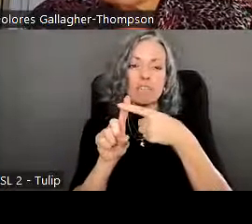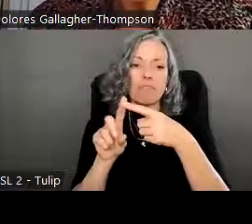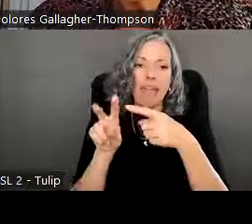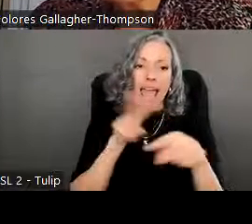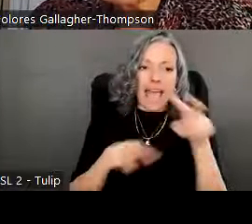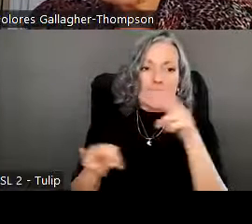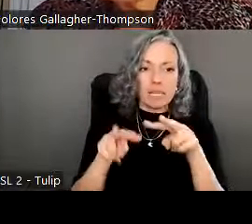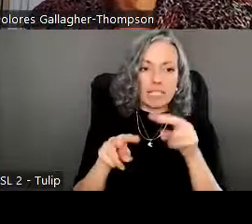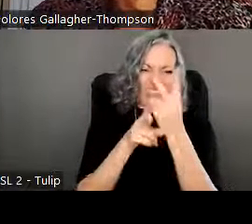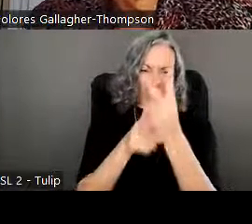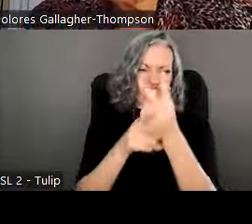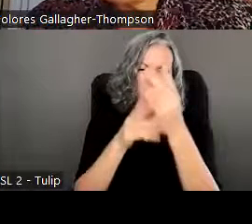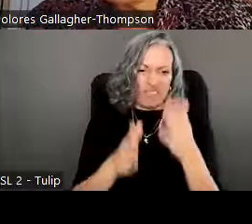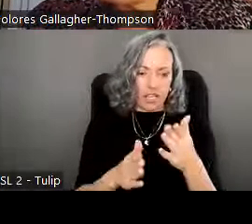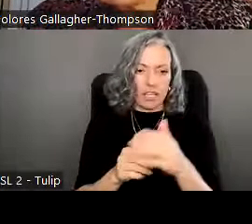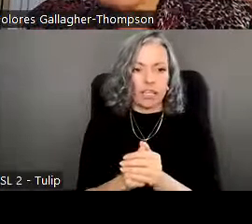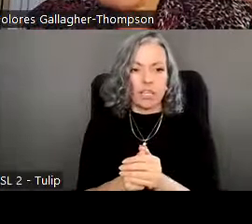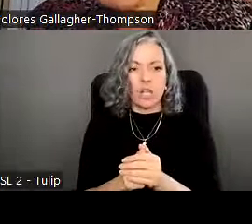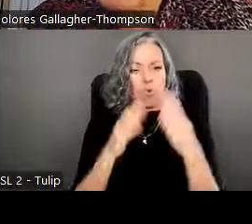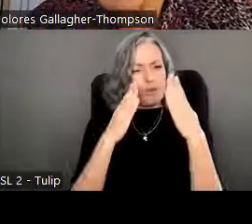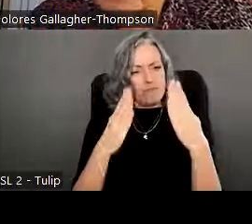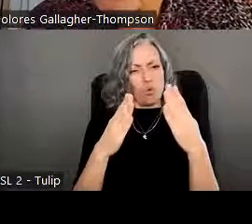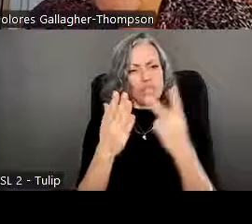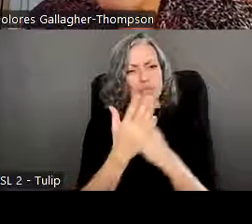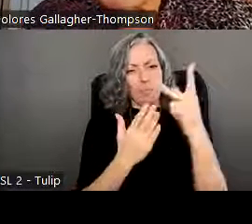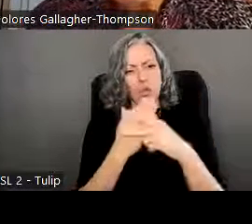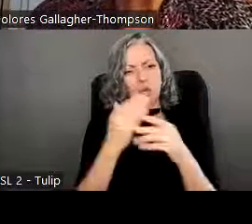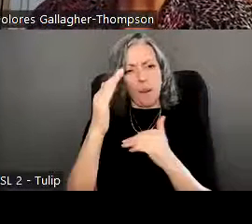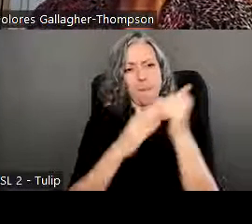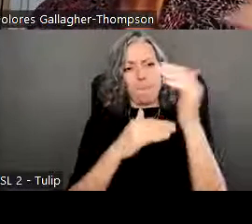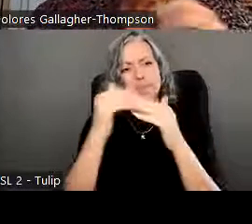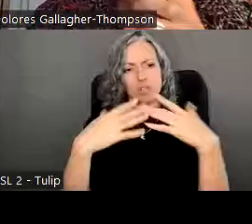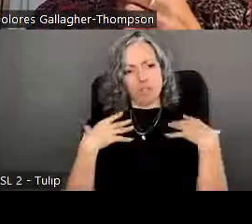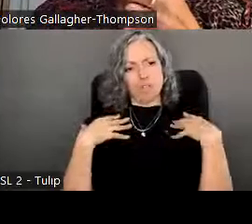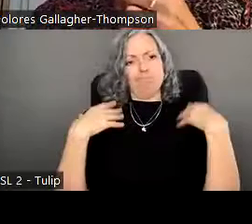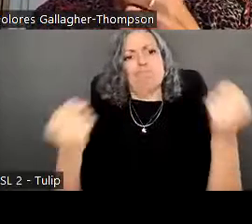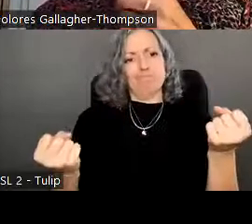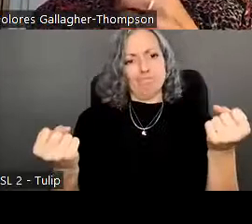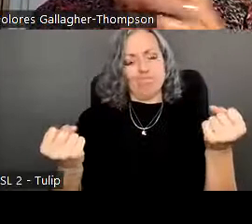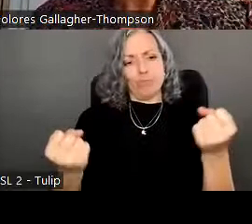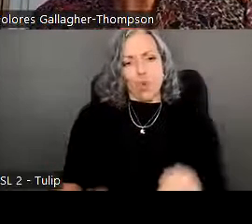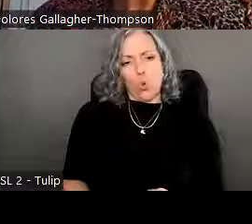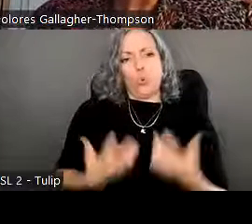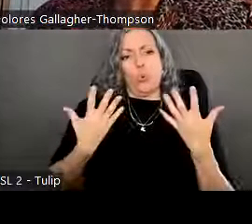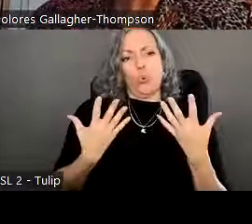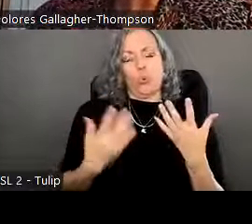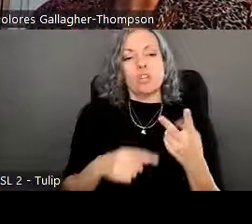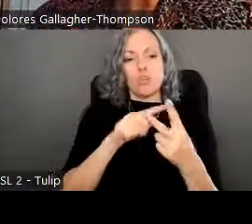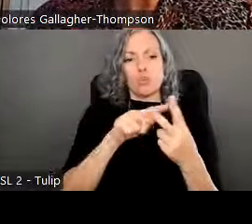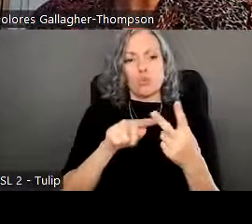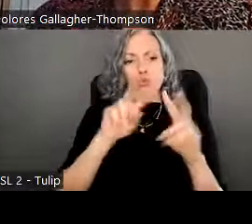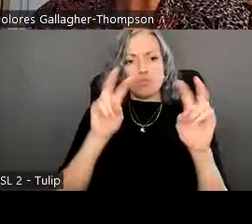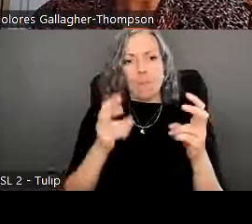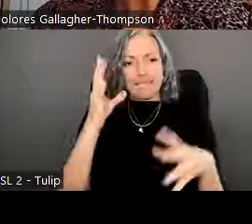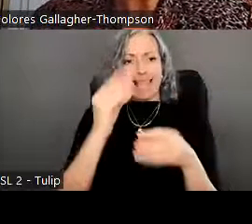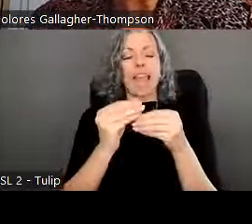that I mentioned before. We focus in this program on building resilience. So the 2 topics that were added are